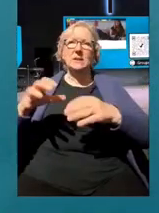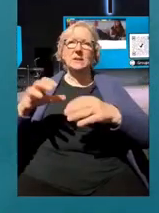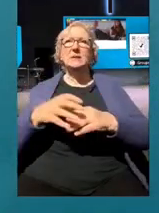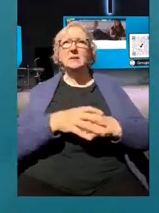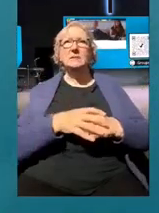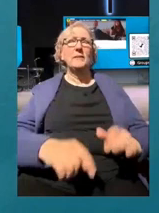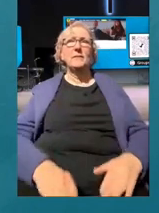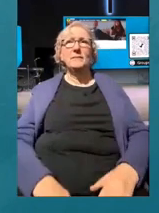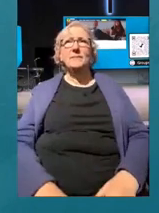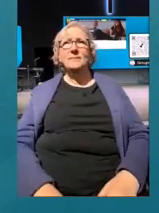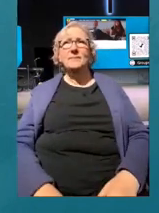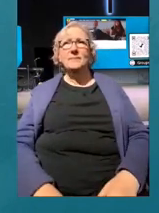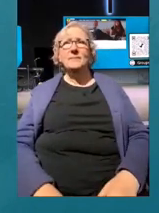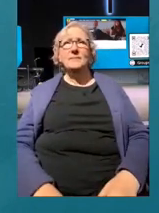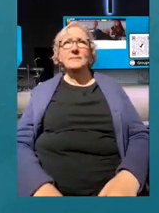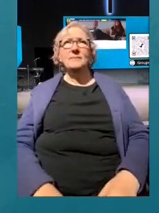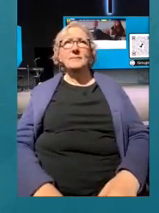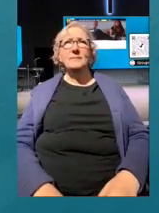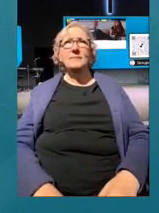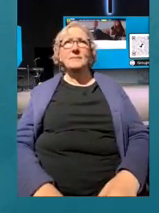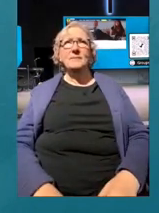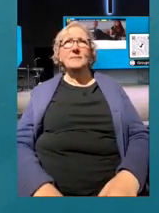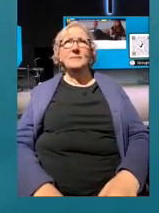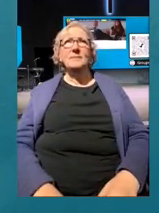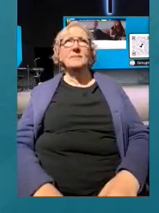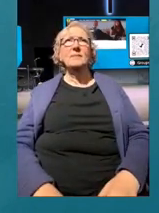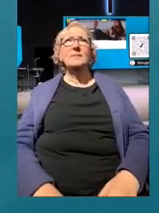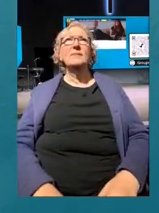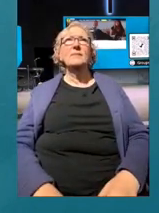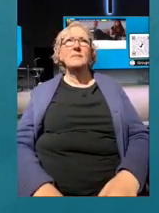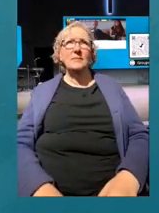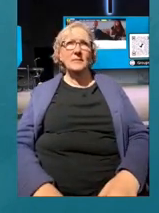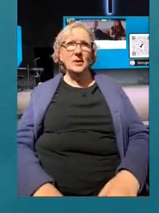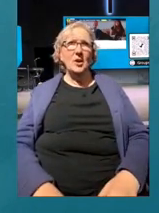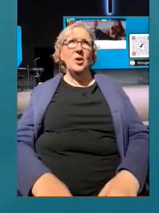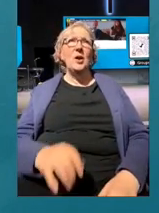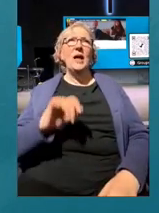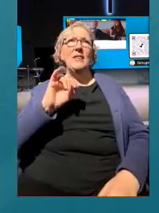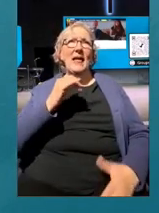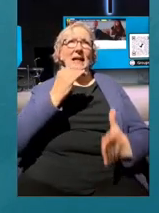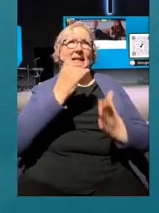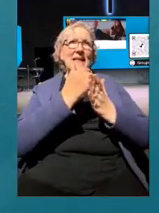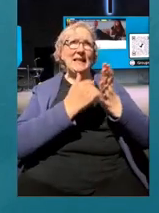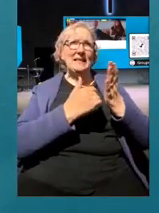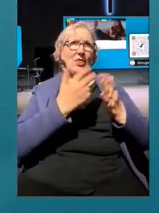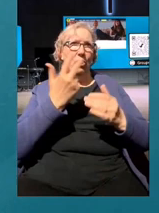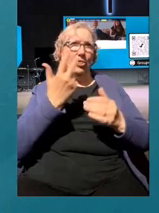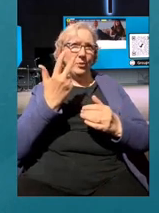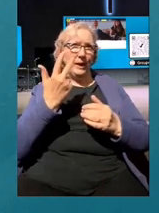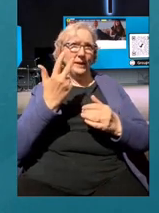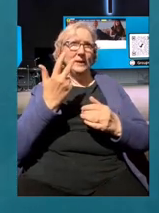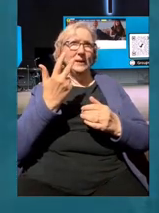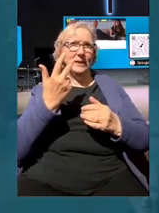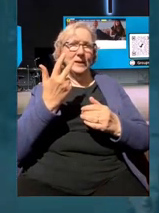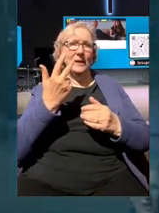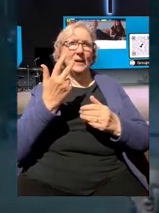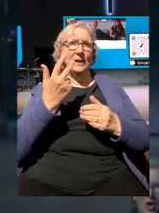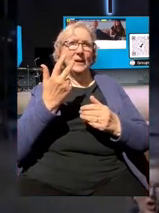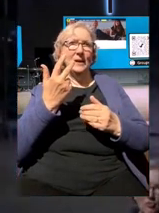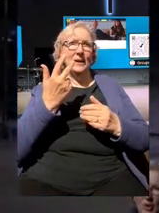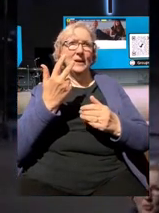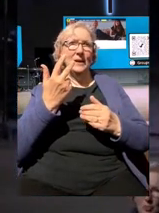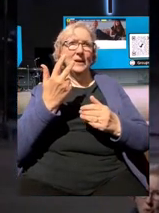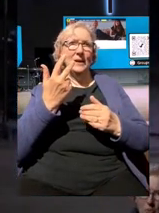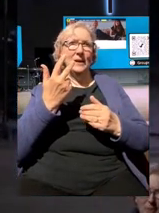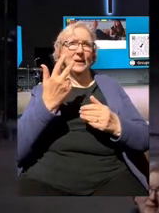a faith group. So that was lesson three, right? That was, we're running with a purpose. We're getting off the